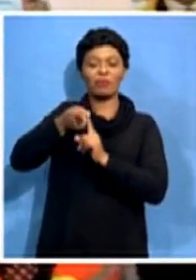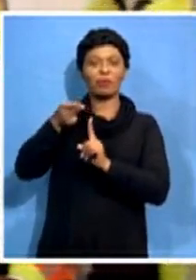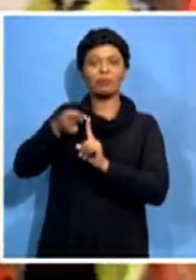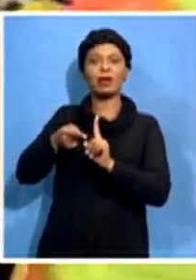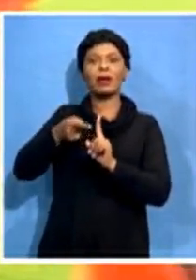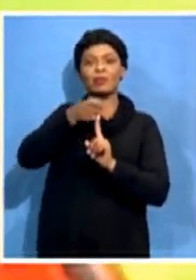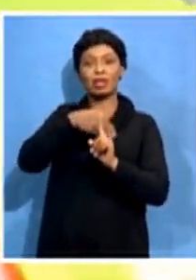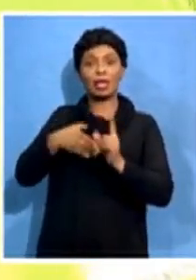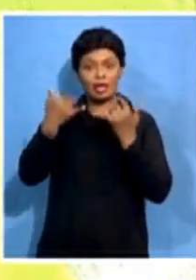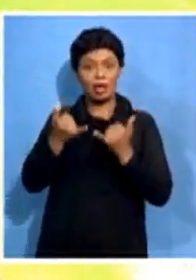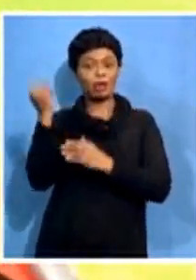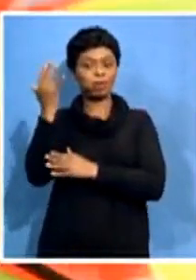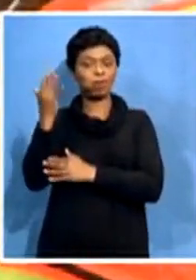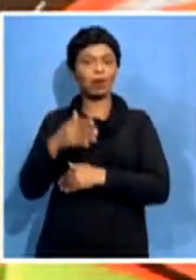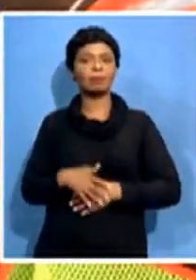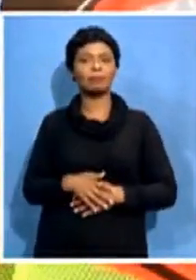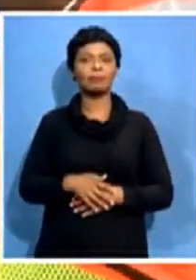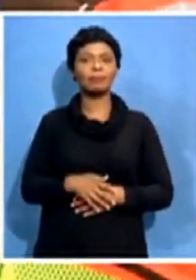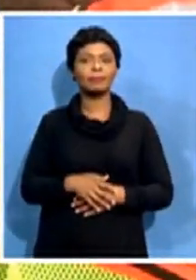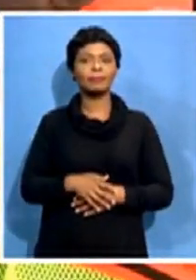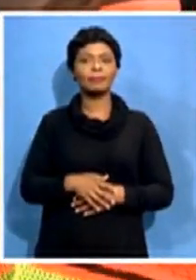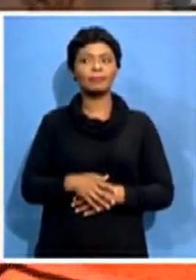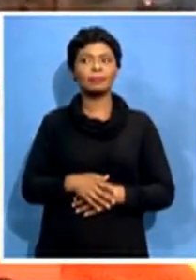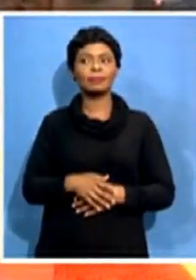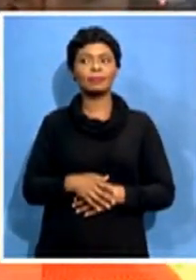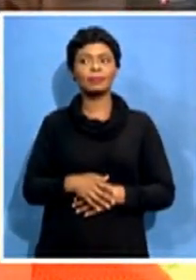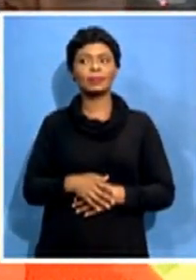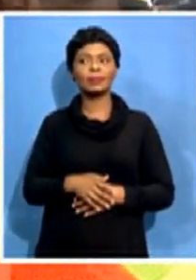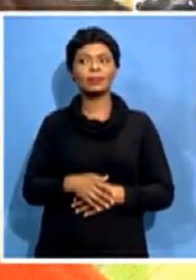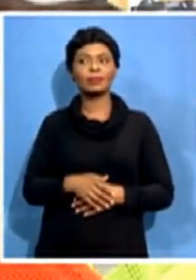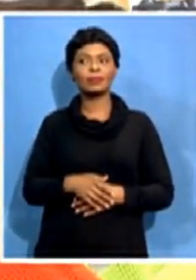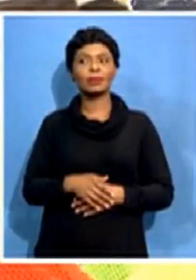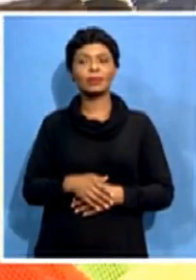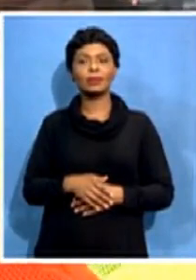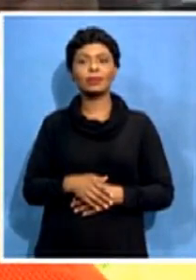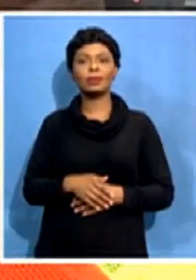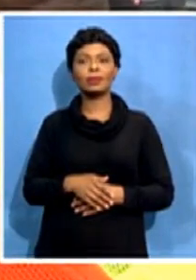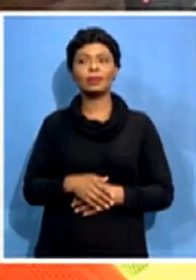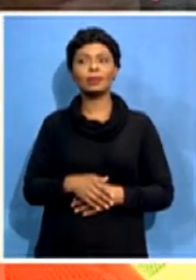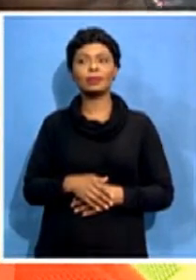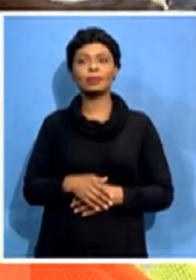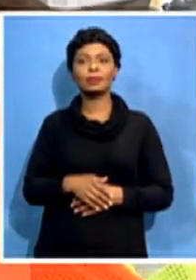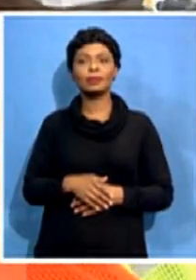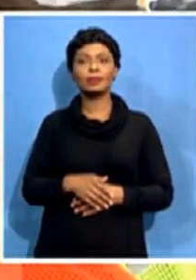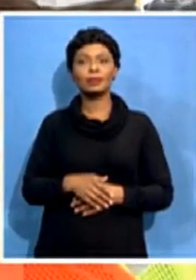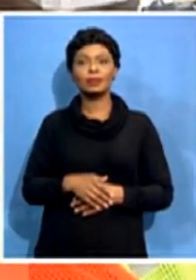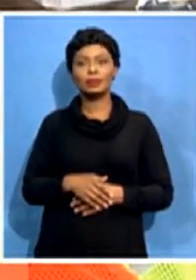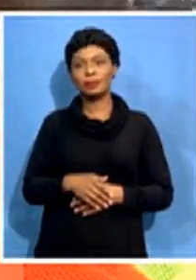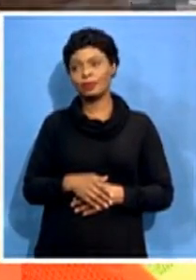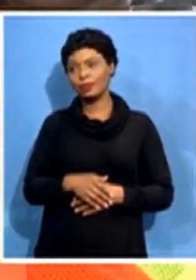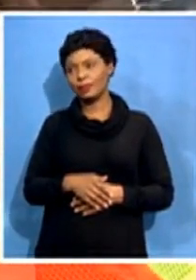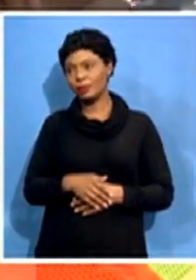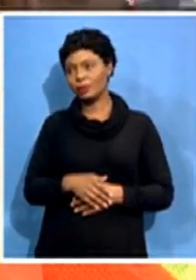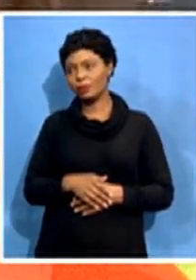With the participation of the DTI nationally and the other spheres of government, I think in the broader Gauteng